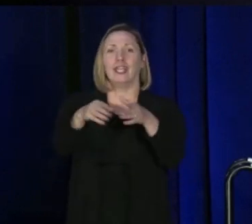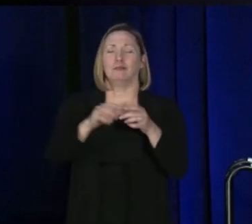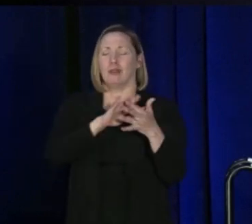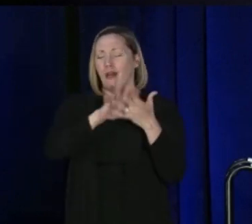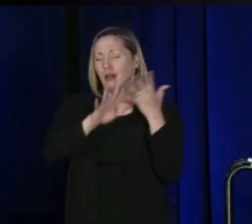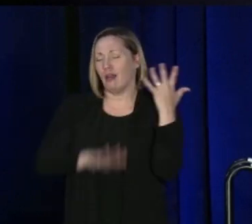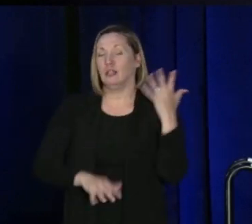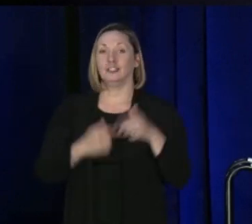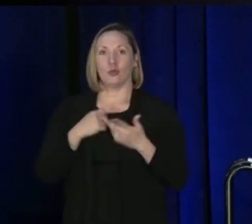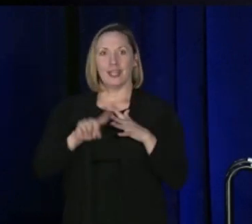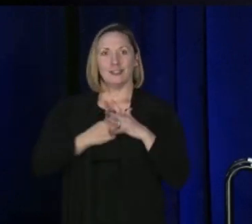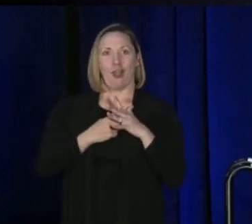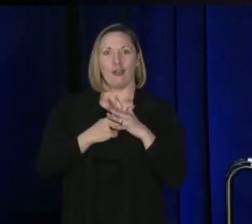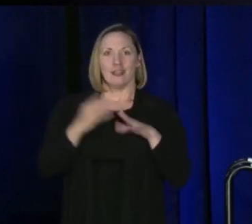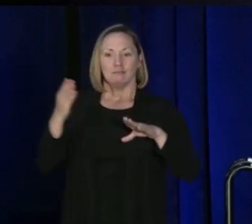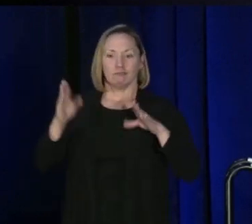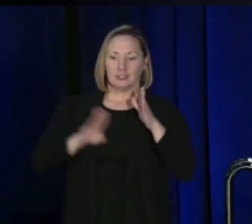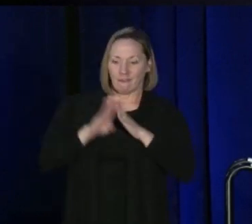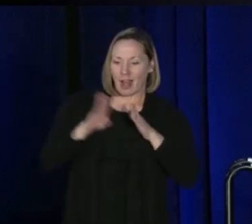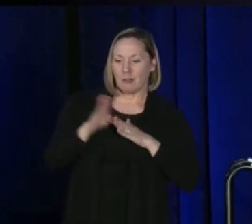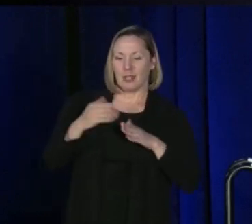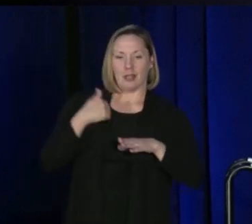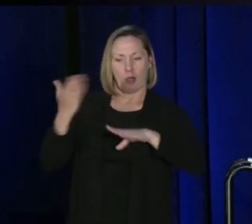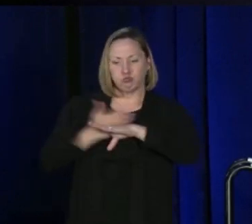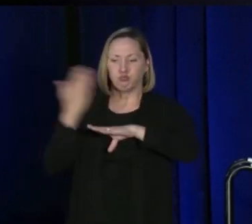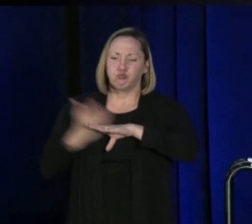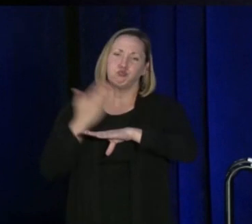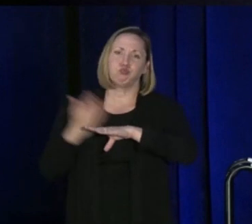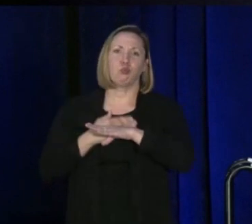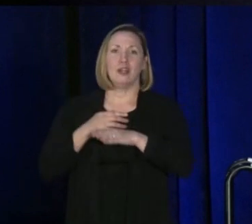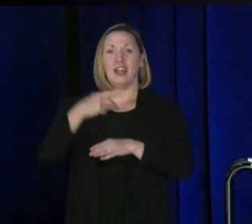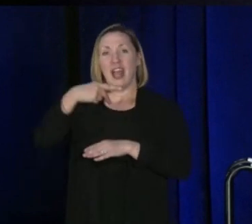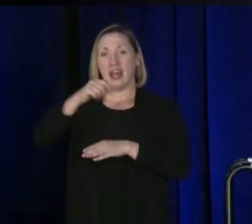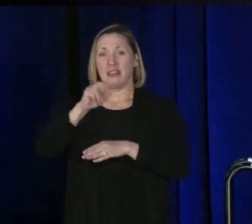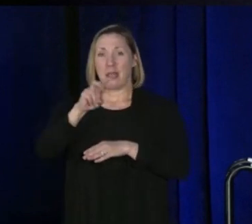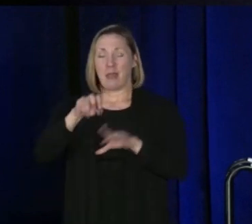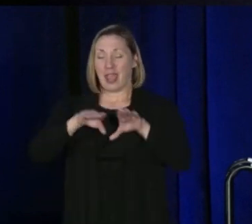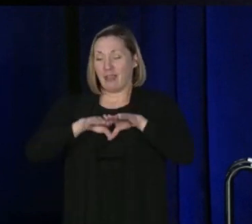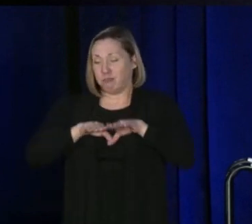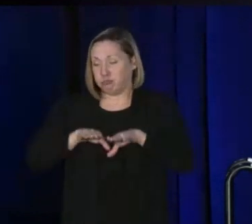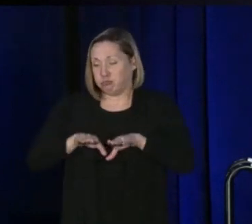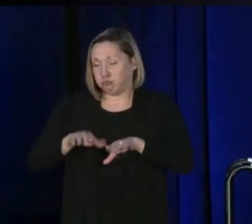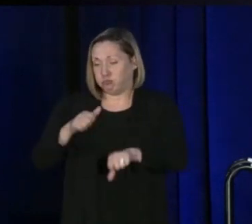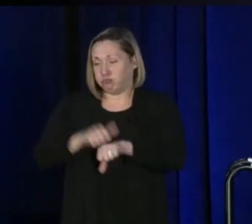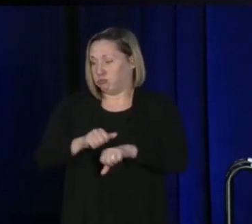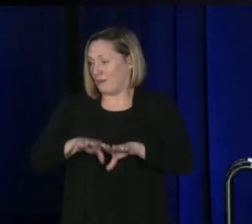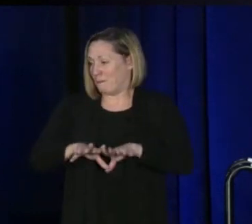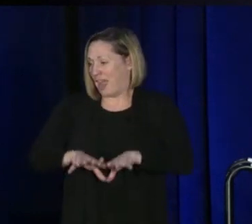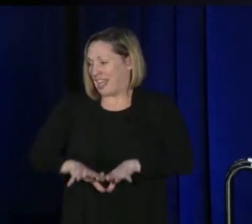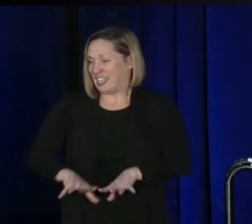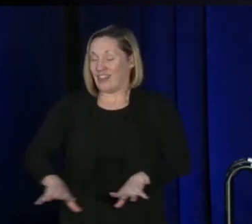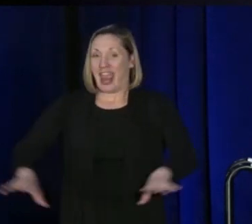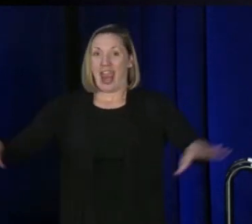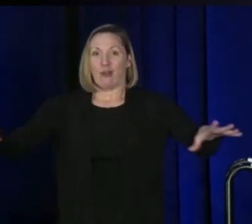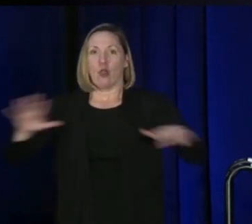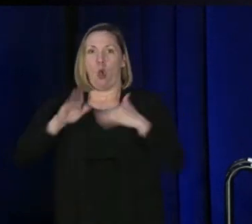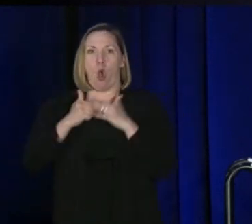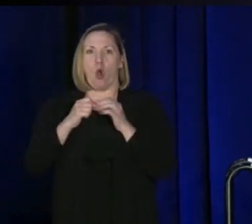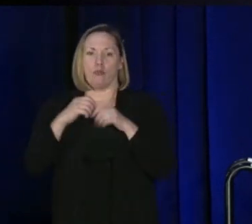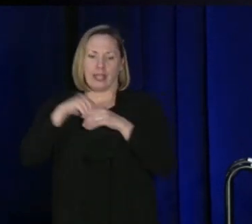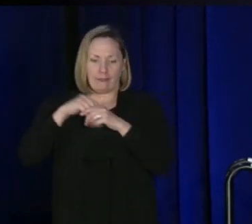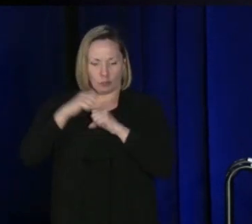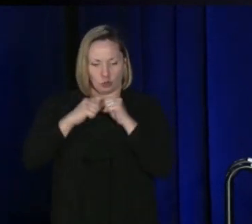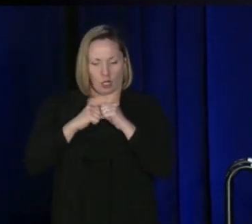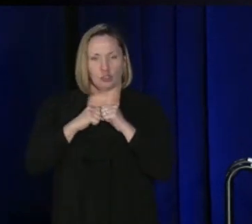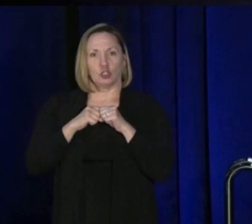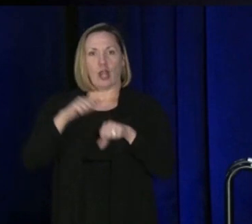They had the big plan, they had the big architecture, they paved this massive, massive area and put all the infrastructure and groundwork in place.